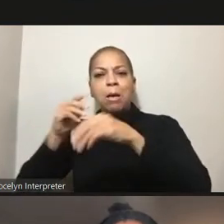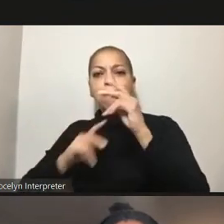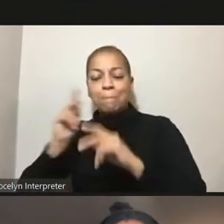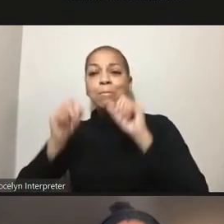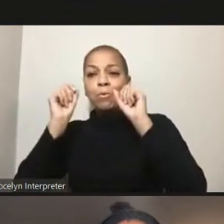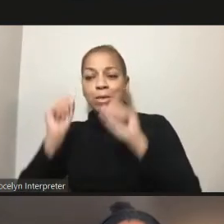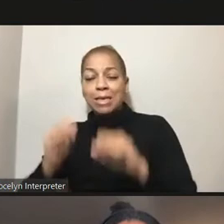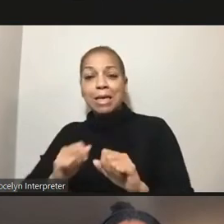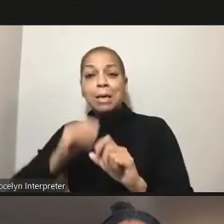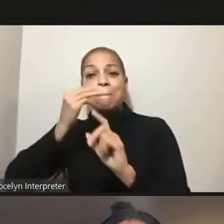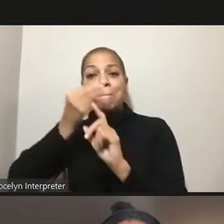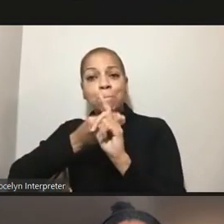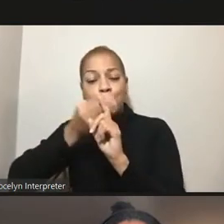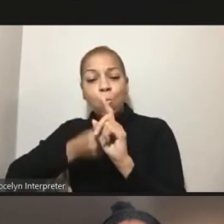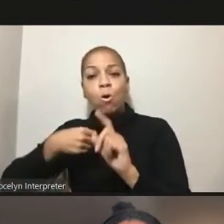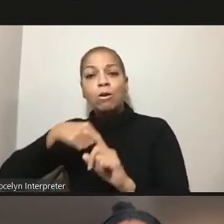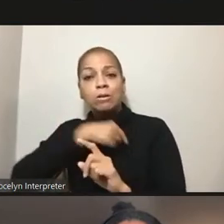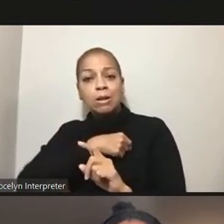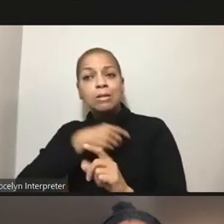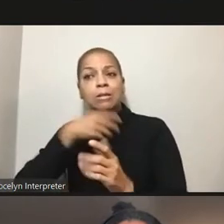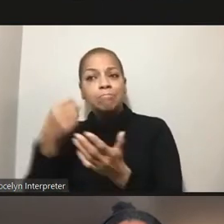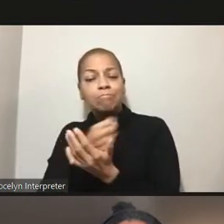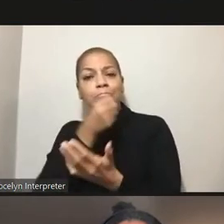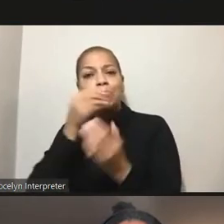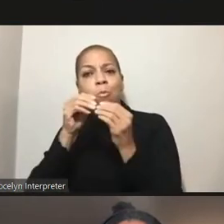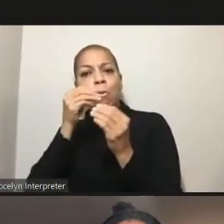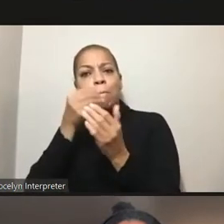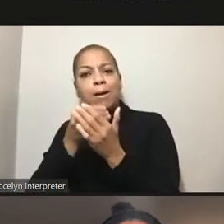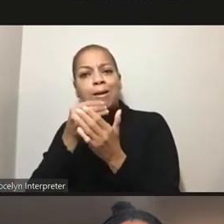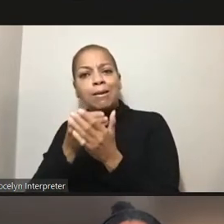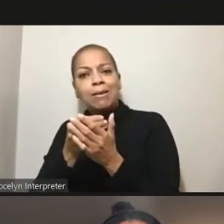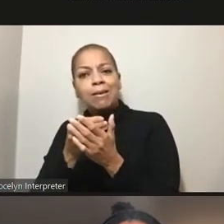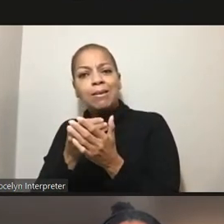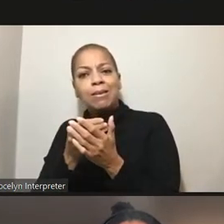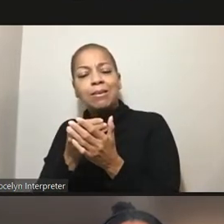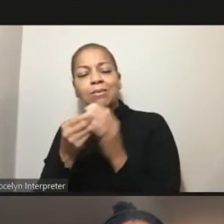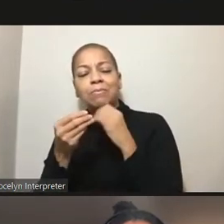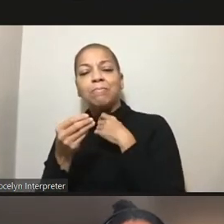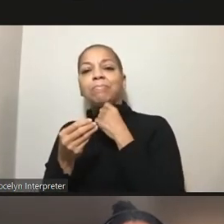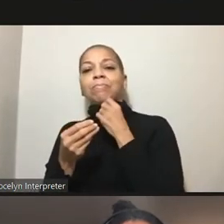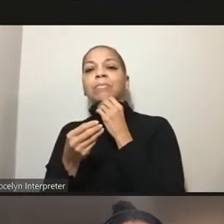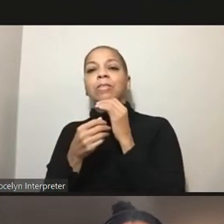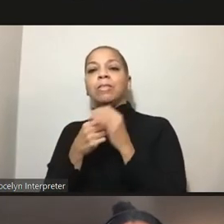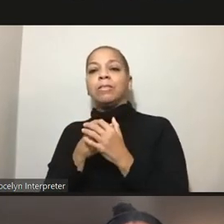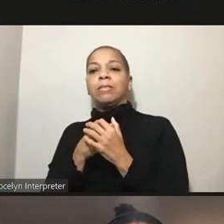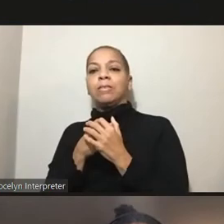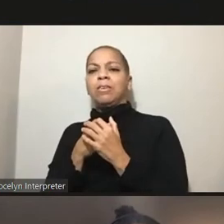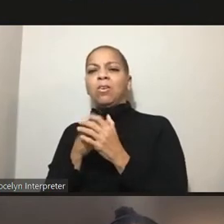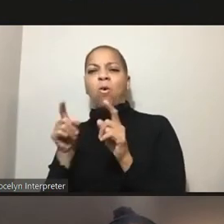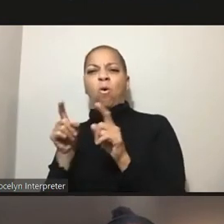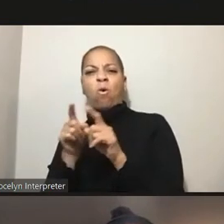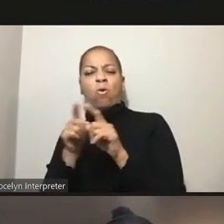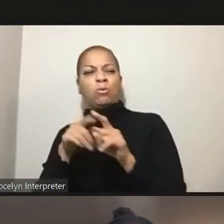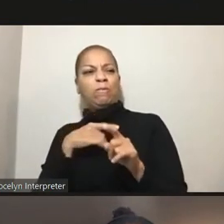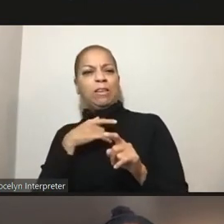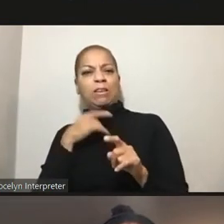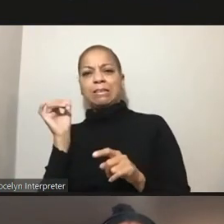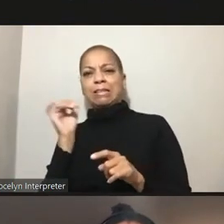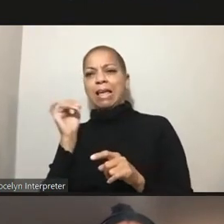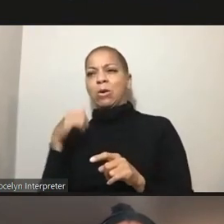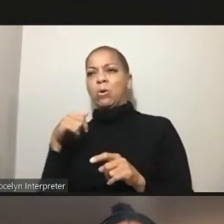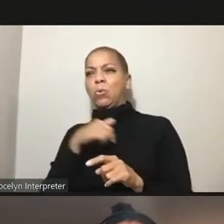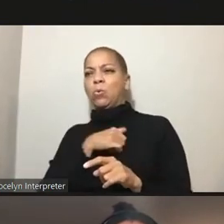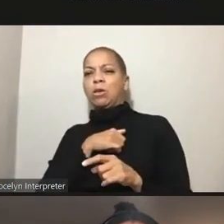We were the financial engine of this country. In this moment, it also feels like we're materials